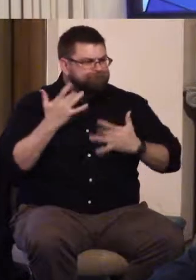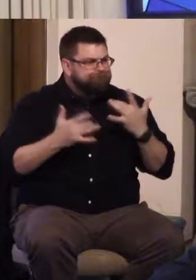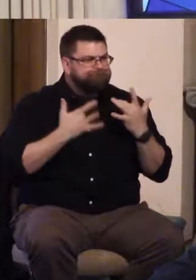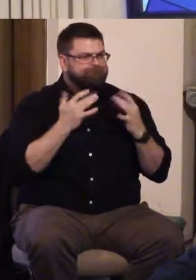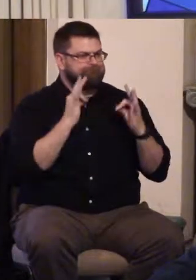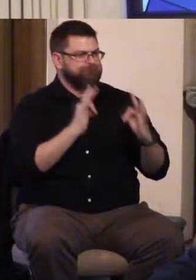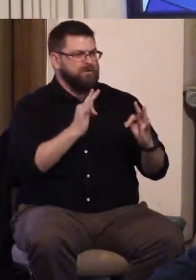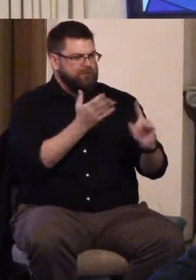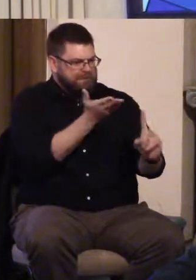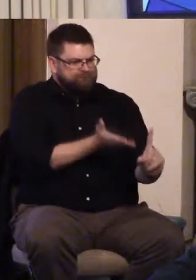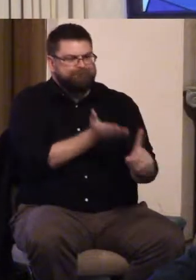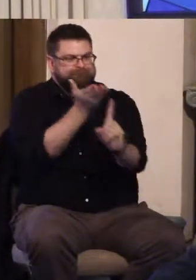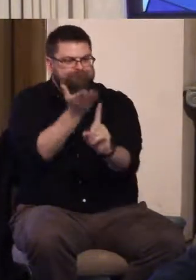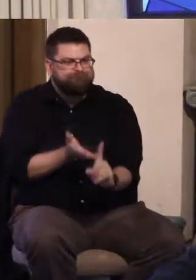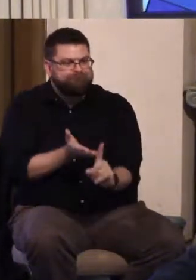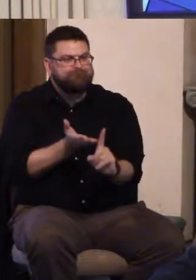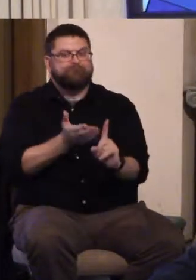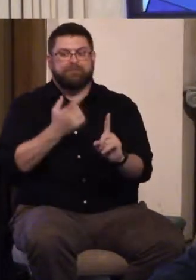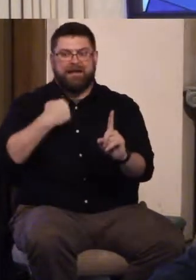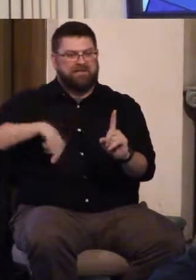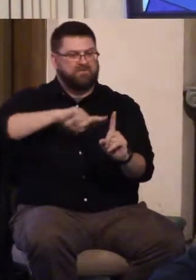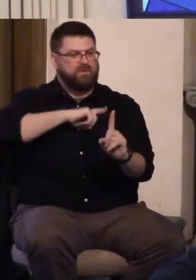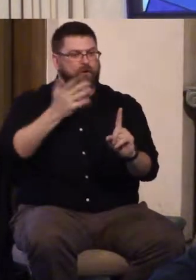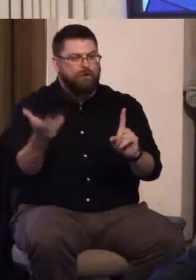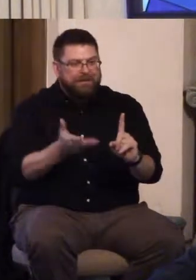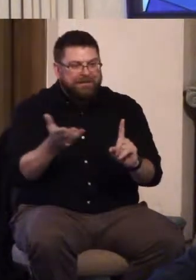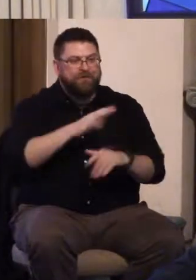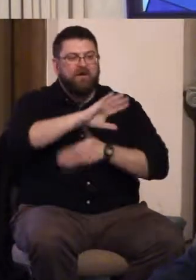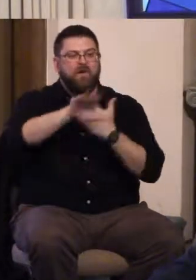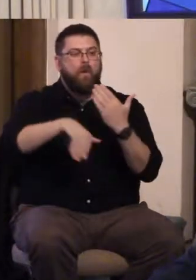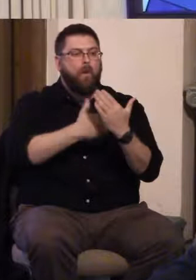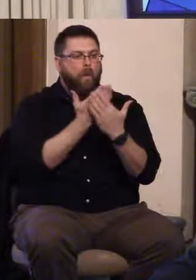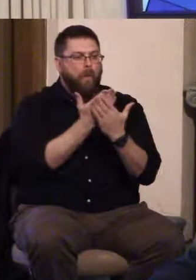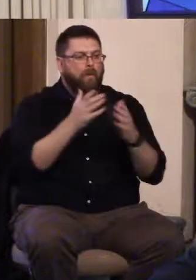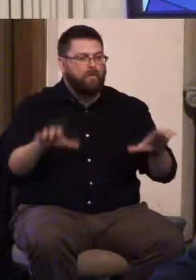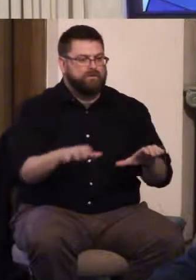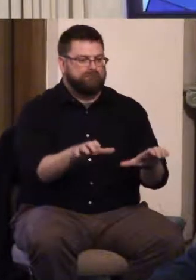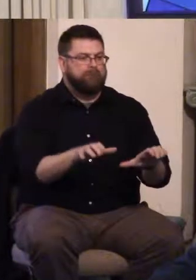one of us, as we are in all of our perfection.